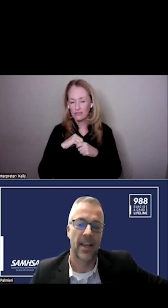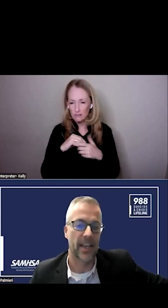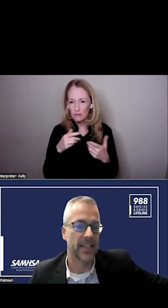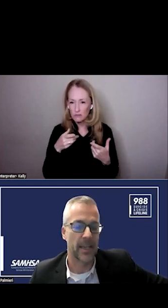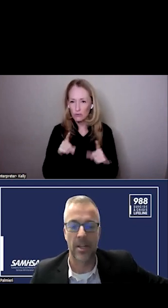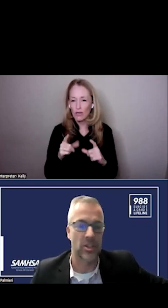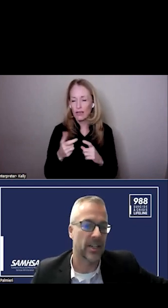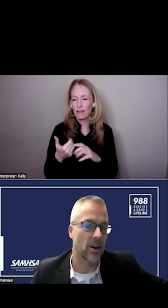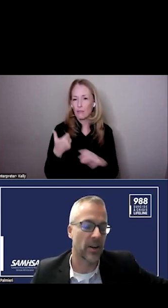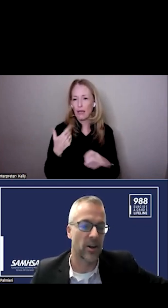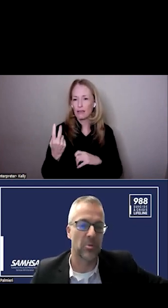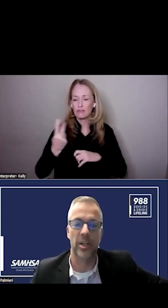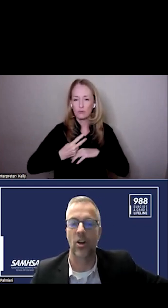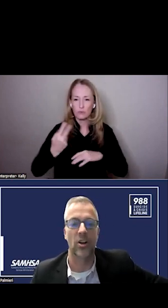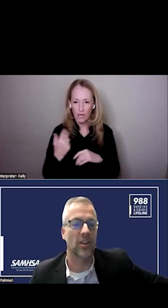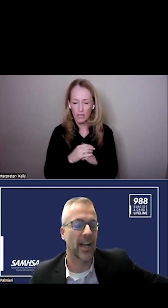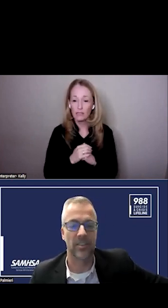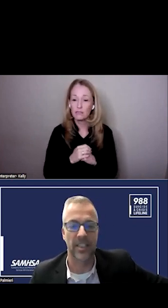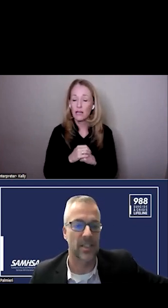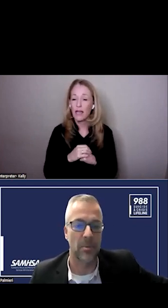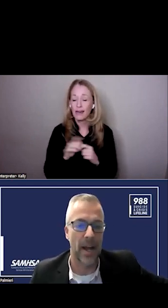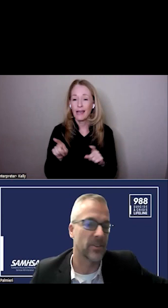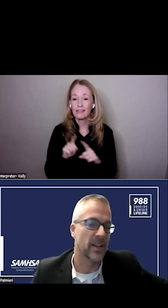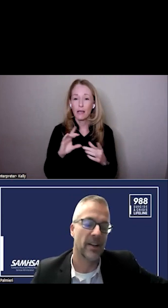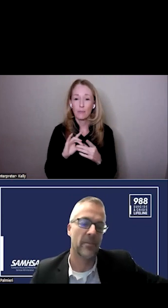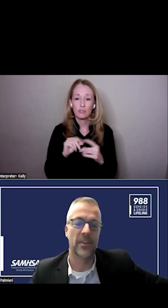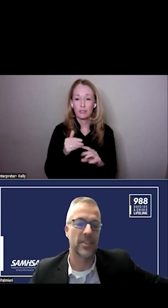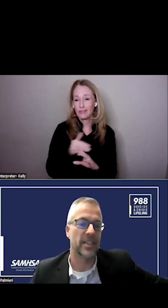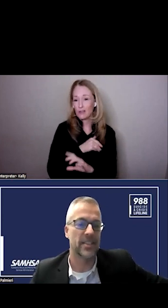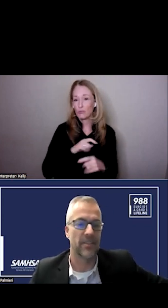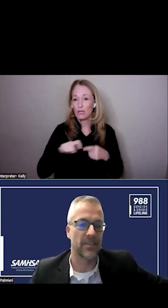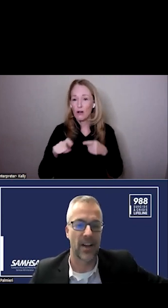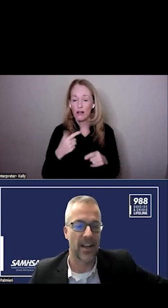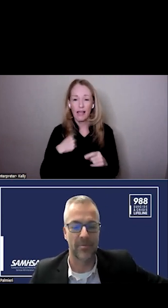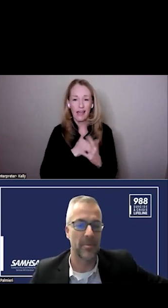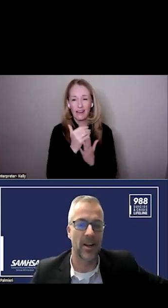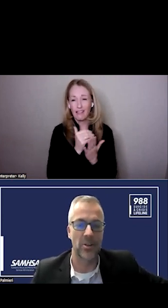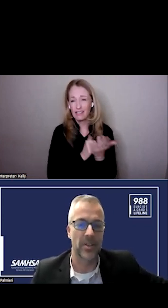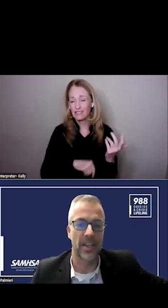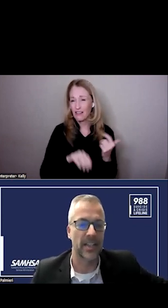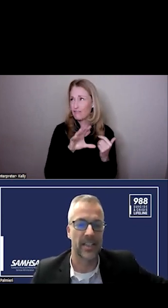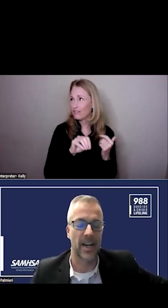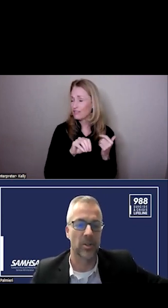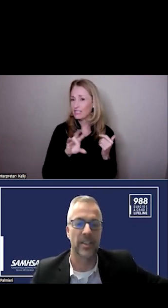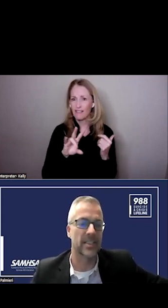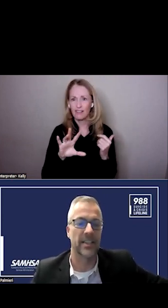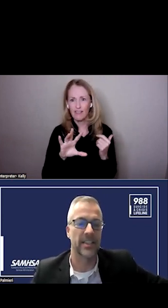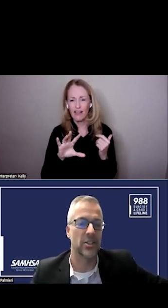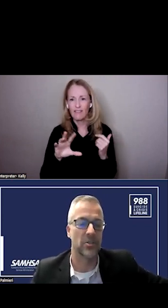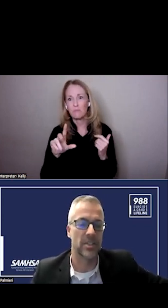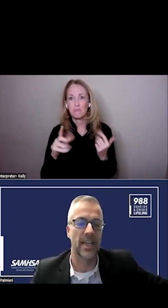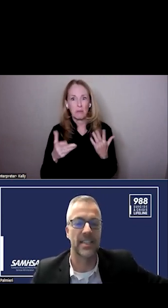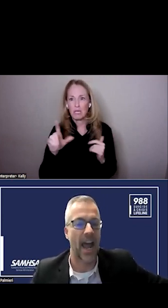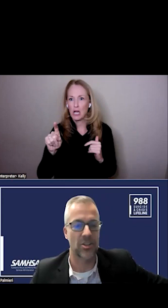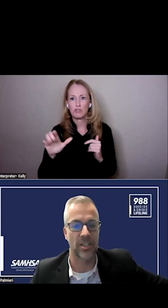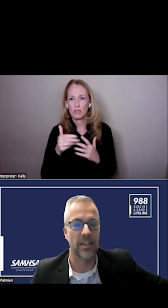days. And as I mentioned in our pre-call, I have a list of about 50, 75, maybe 100 things that I'm really excited